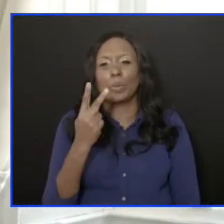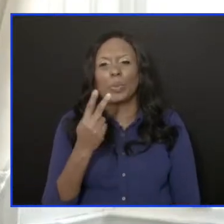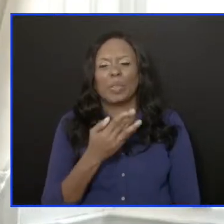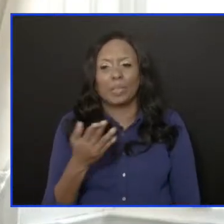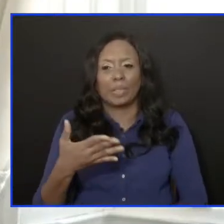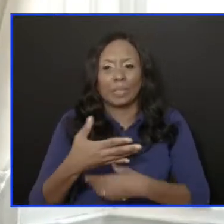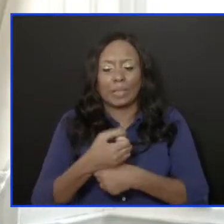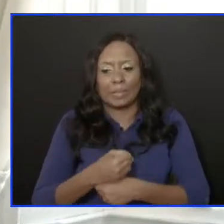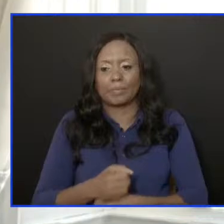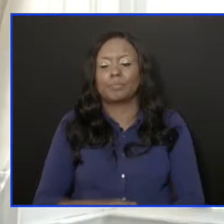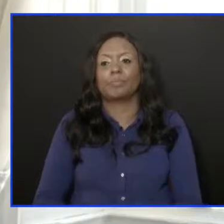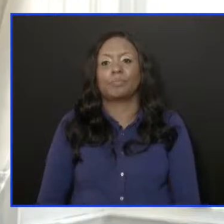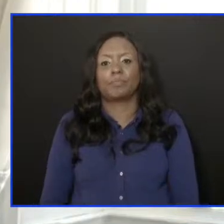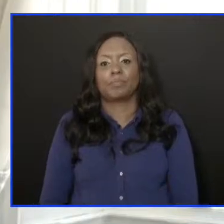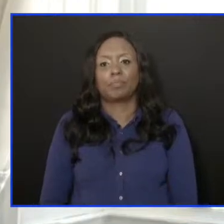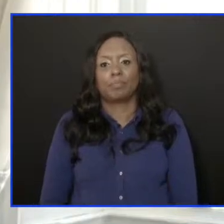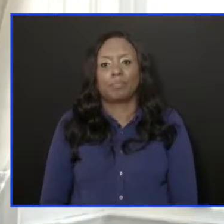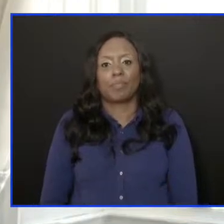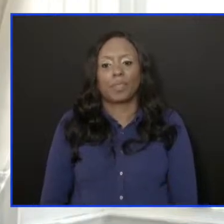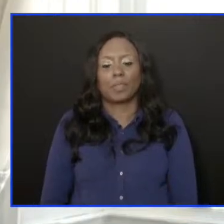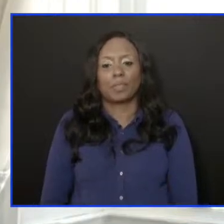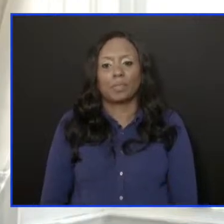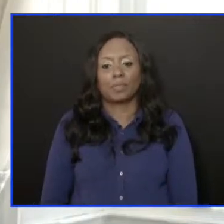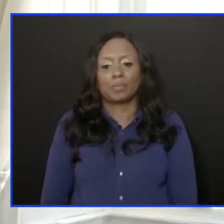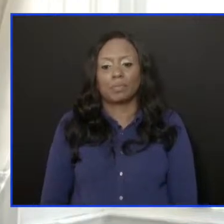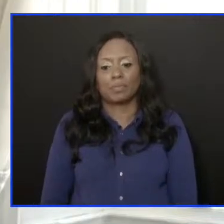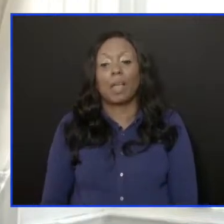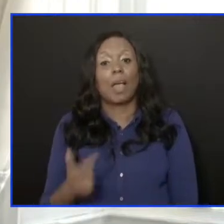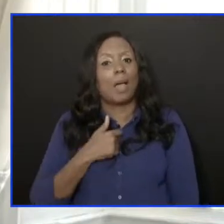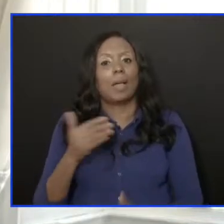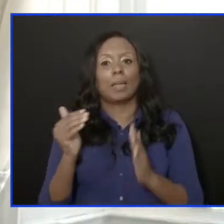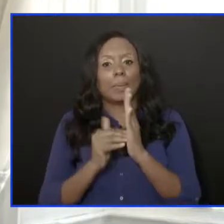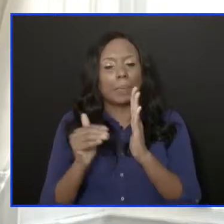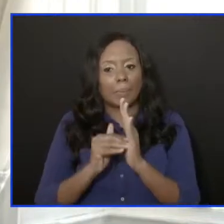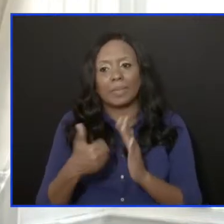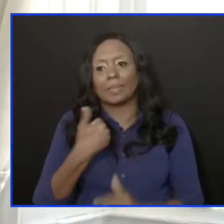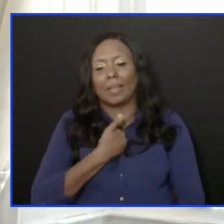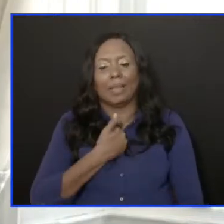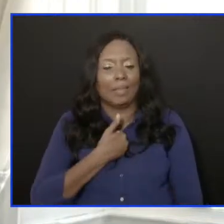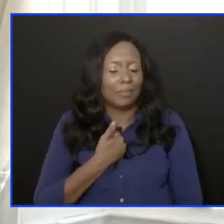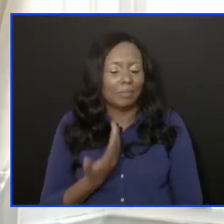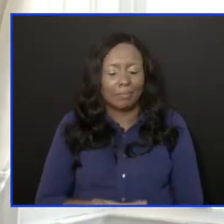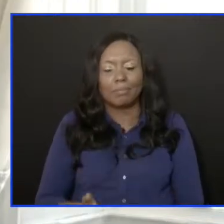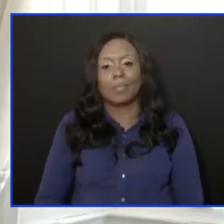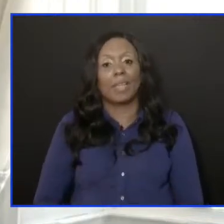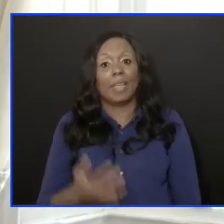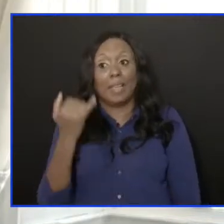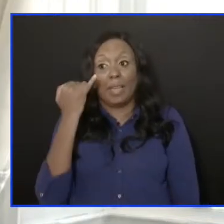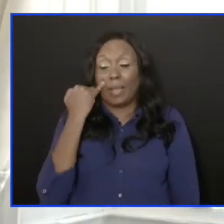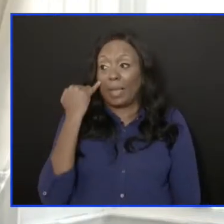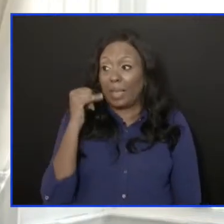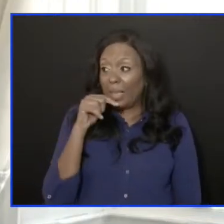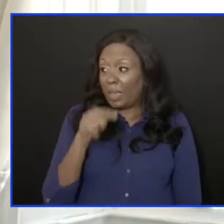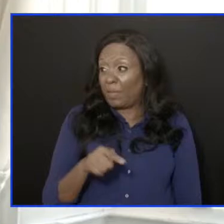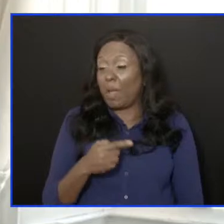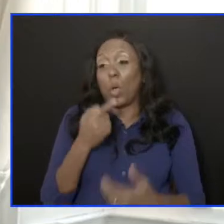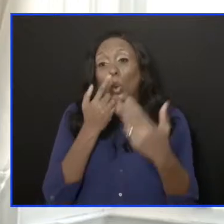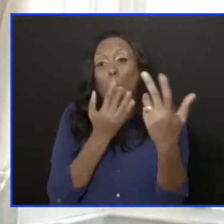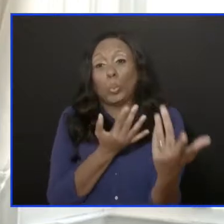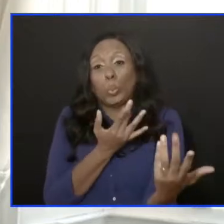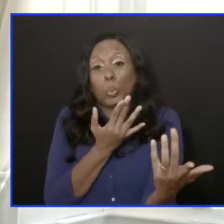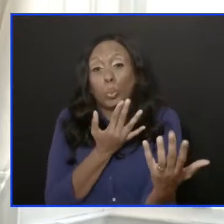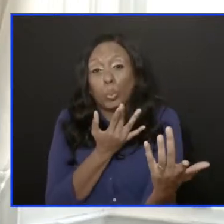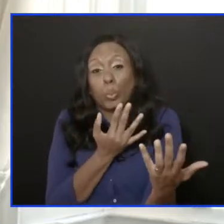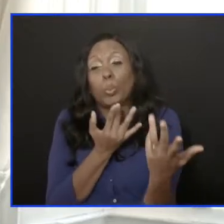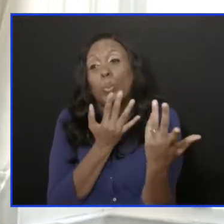save lives, and the longer that people take, and I'm going to repeat myself again, and I think the longer that people take to come into the system, I think every